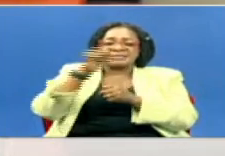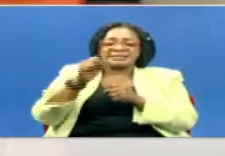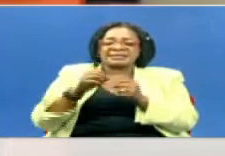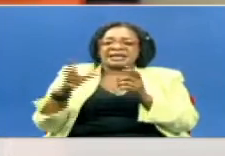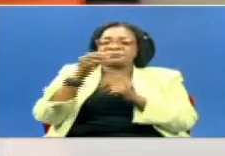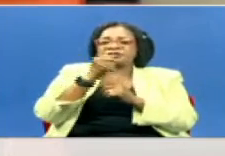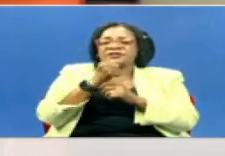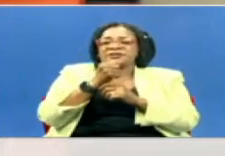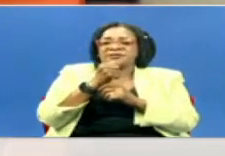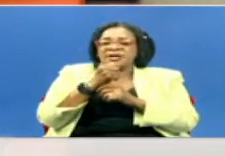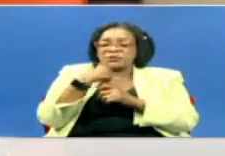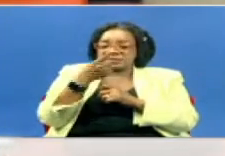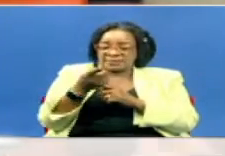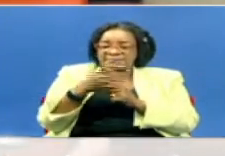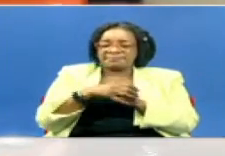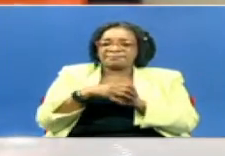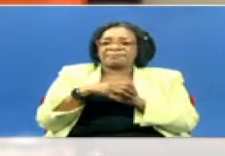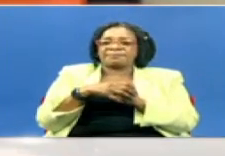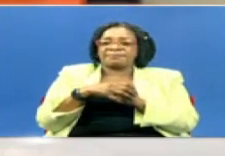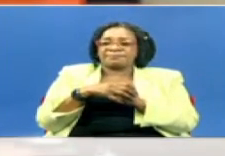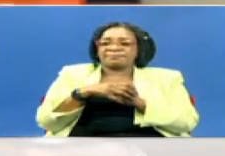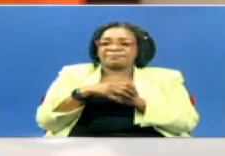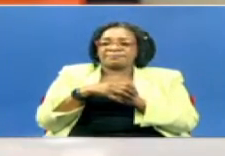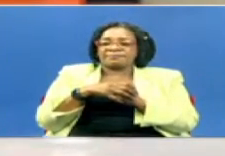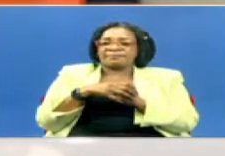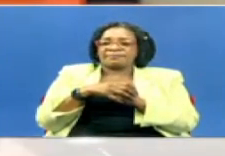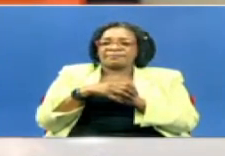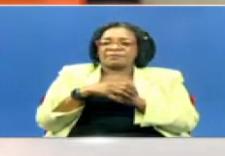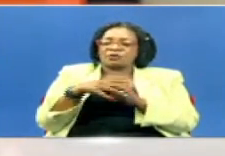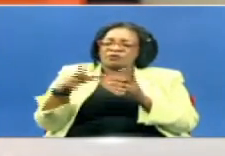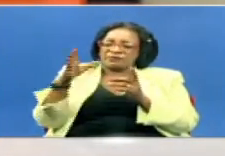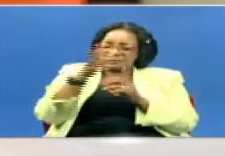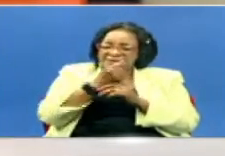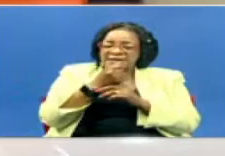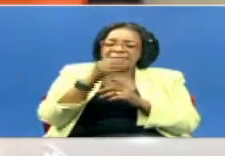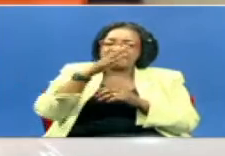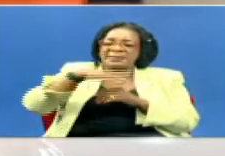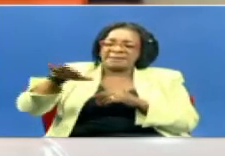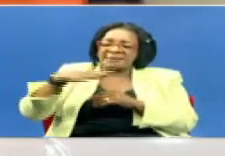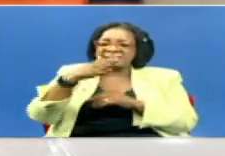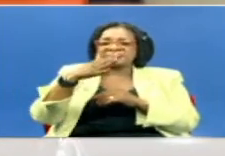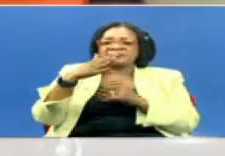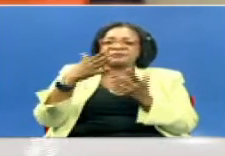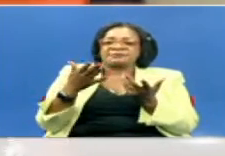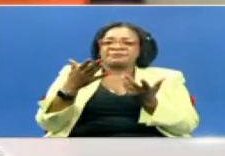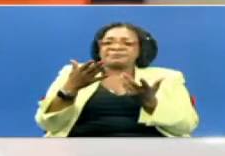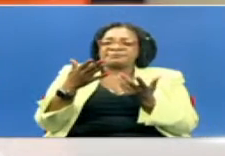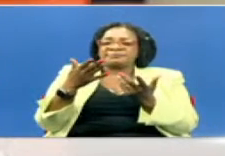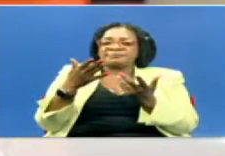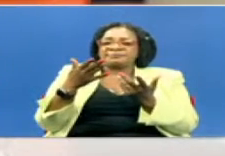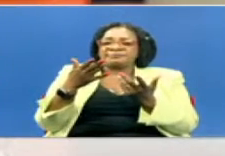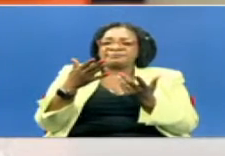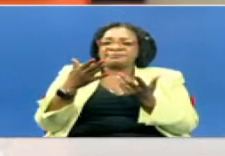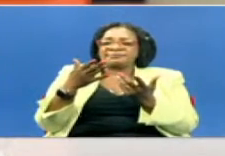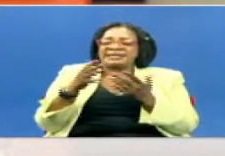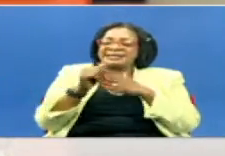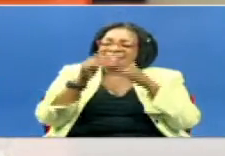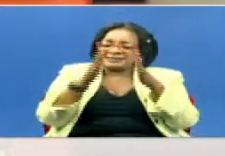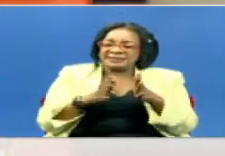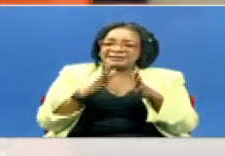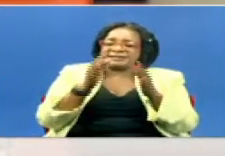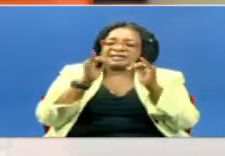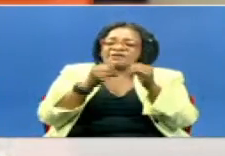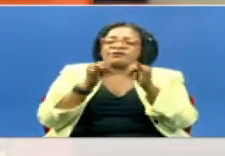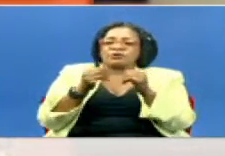I will tell them, you are capturing parliament, you have captured the judiciary, you're capturing even leaders, individual